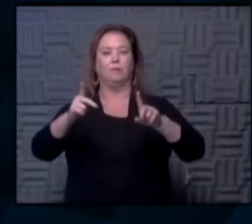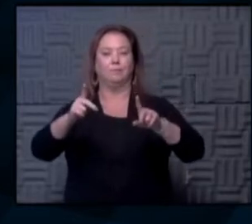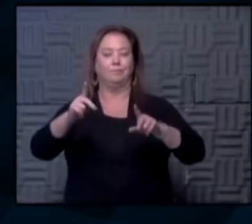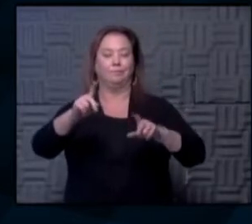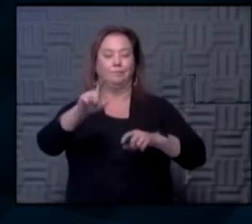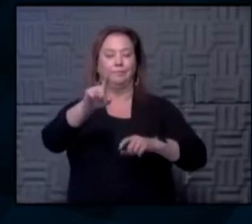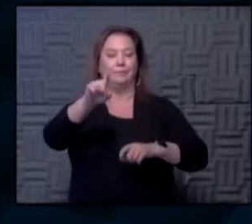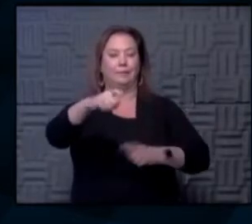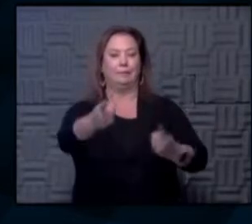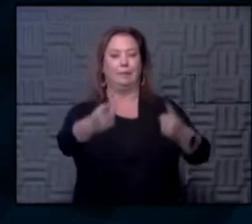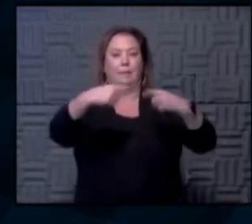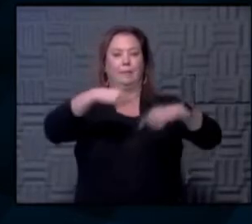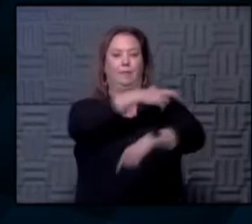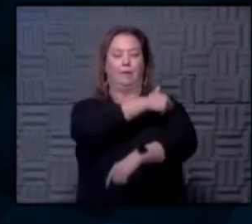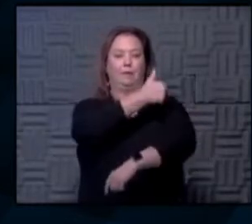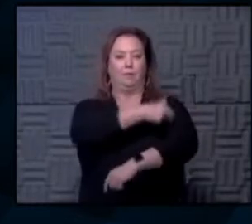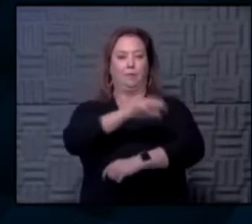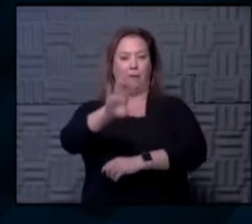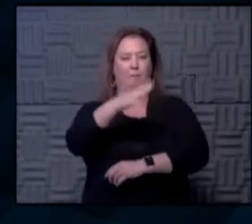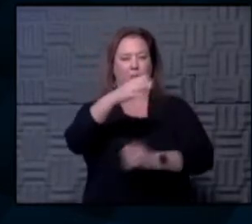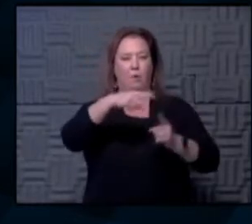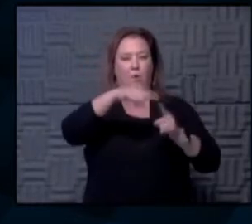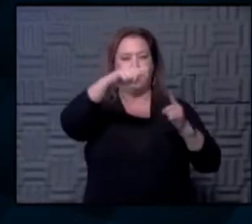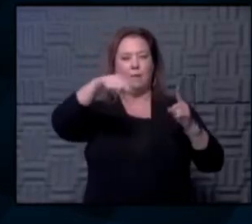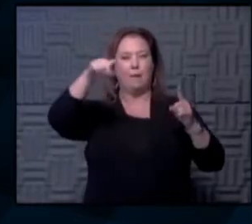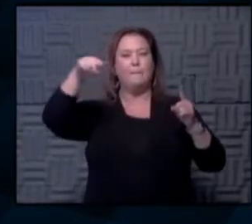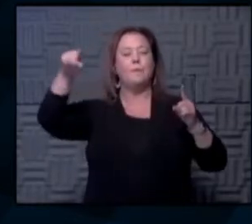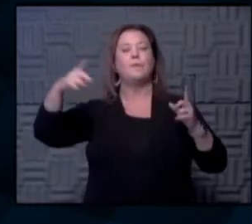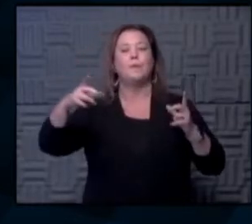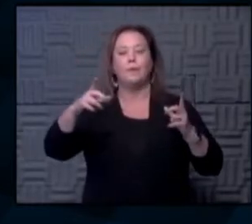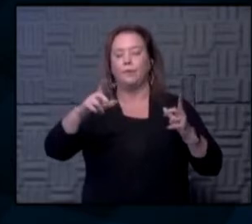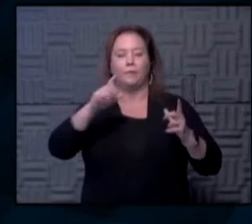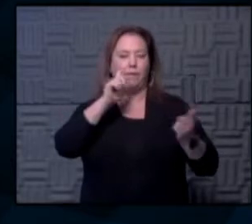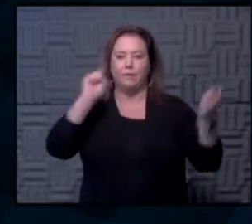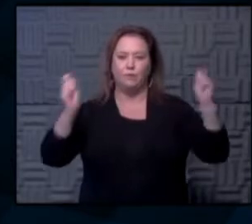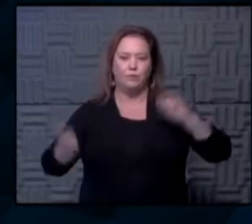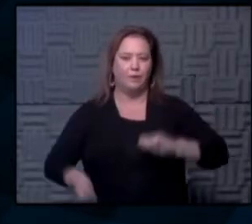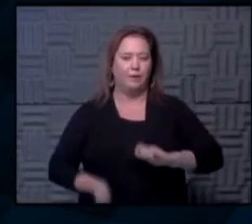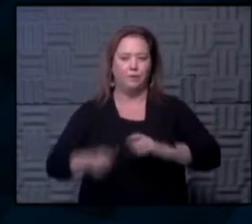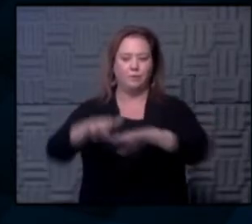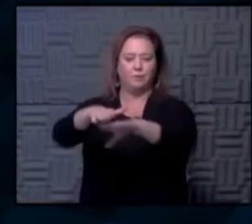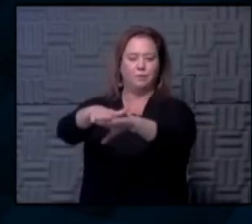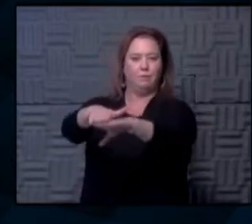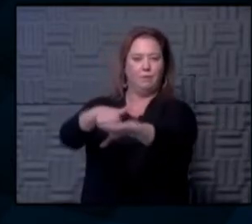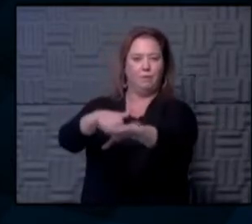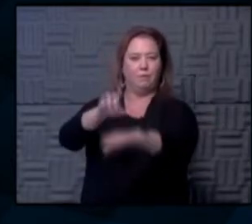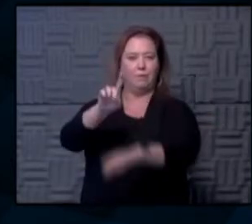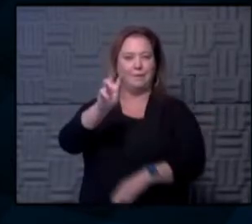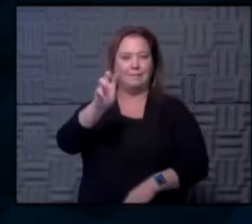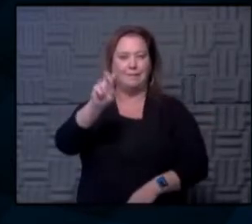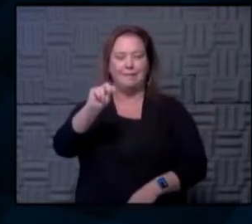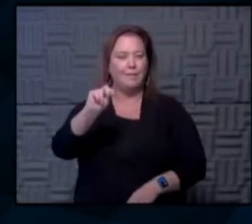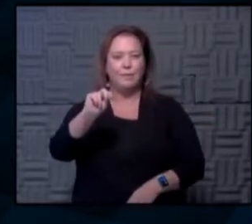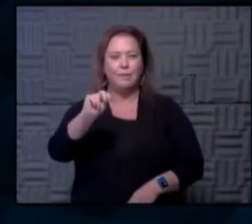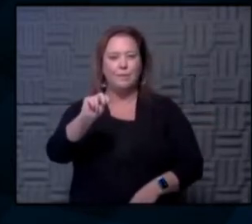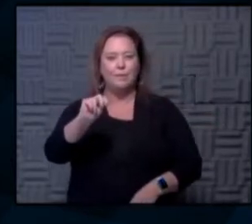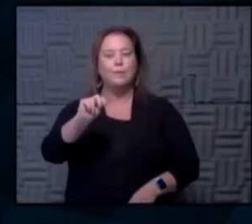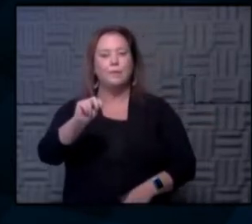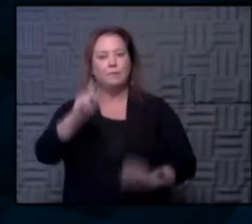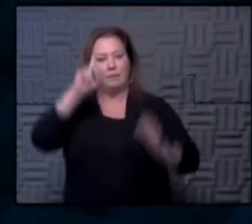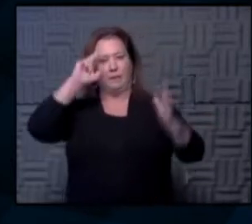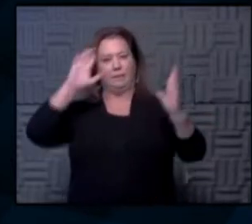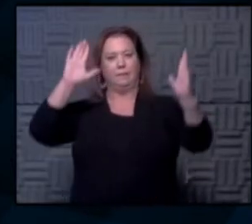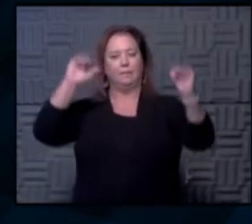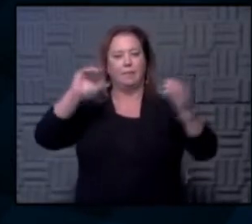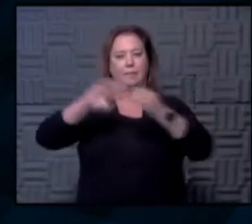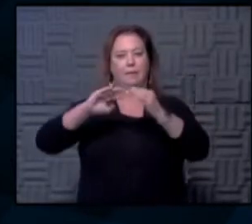line. We continue to climb. We have not yet turned a corner in slowing new cases per day, and we